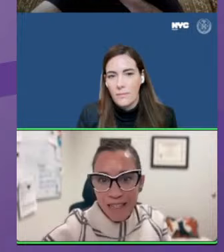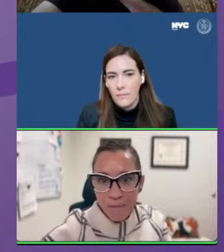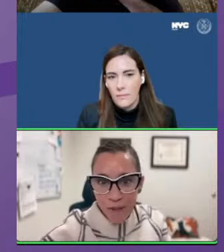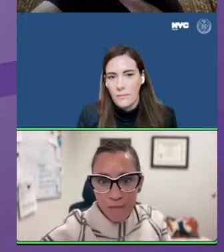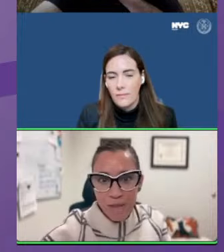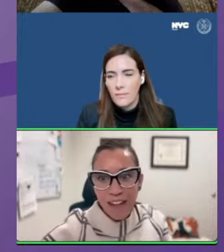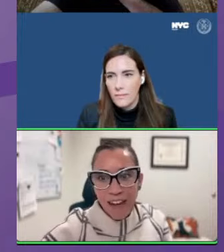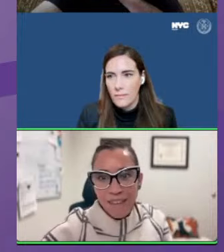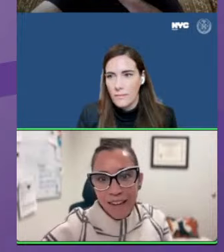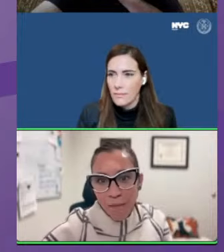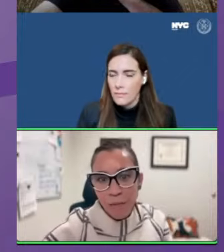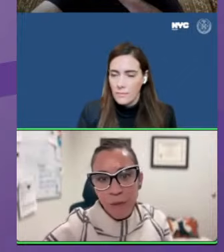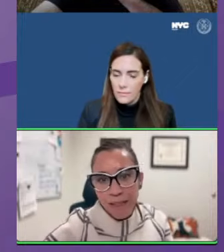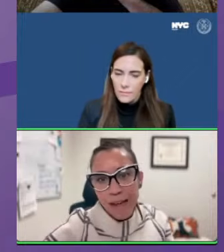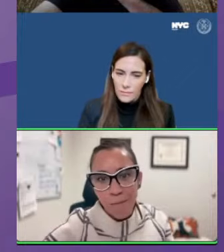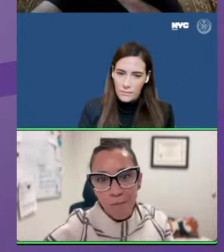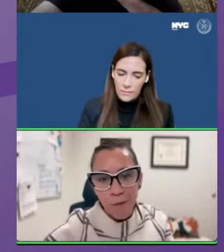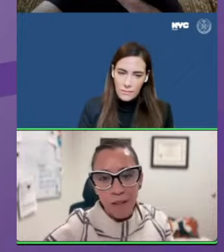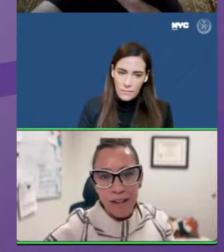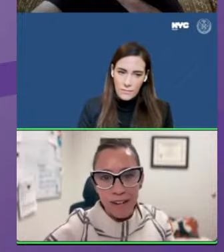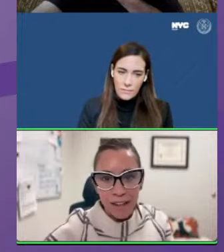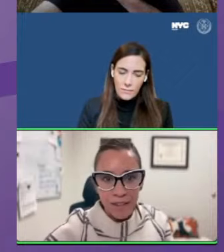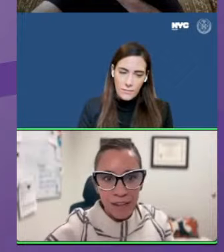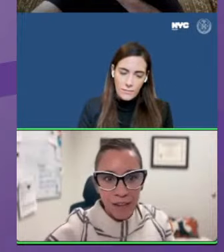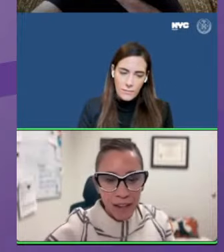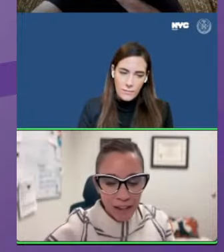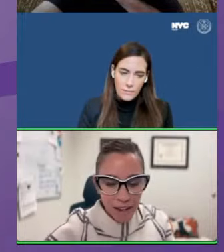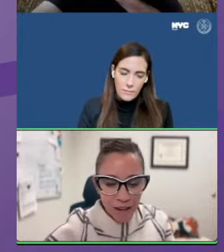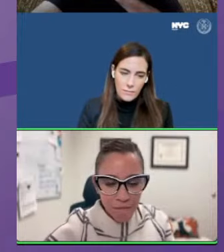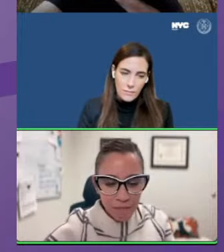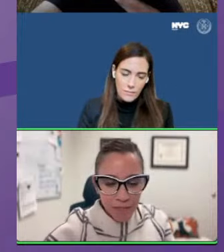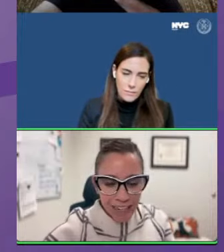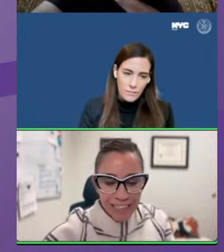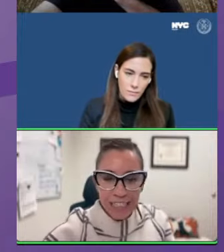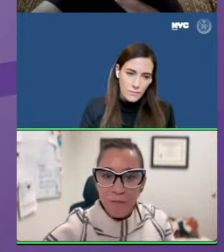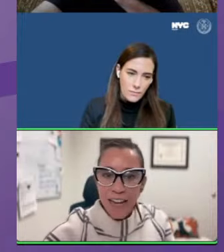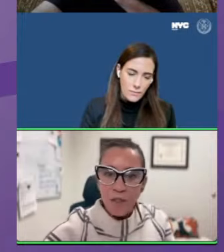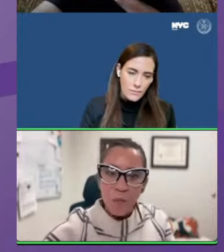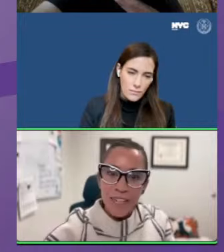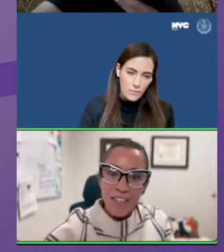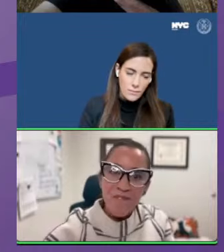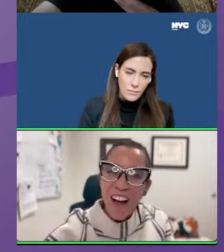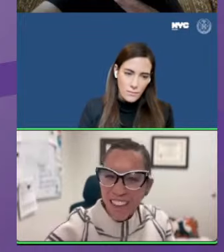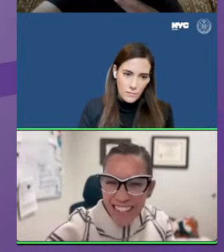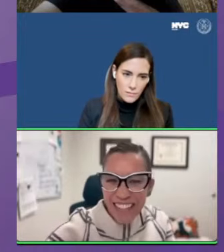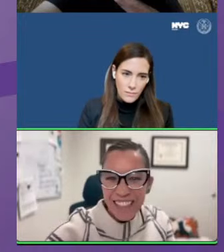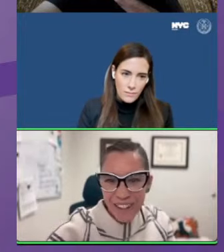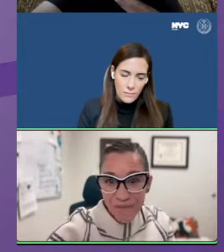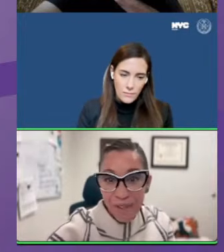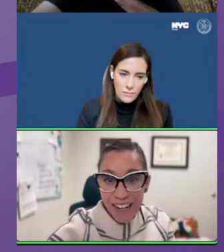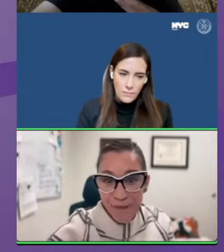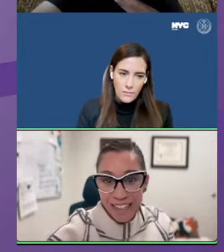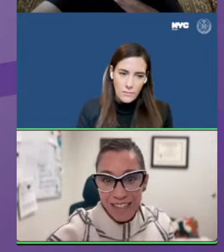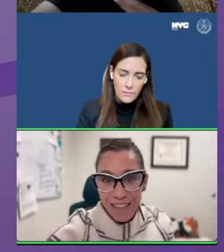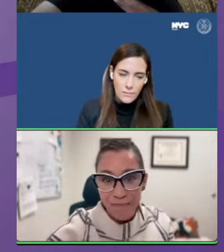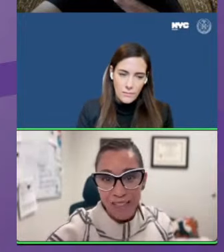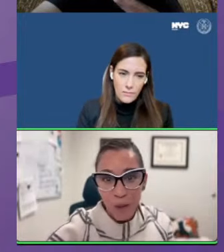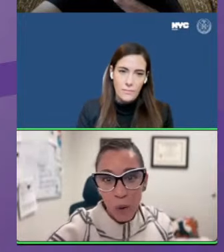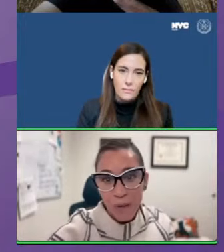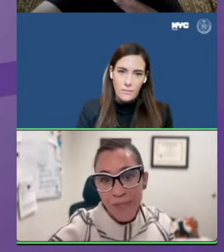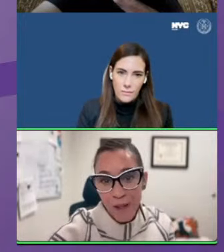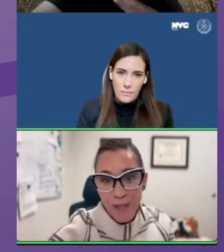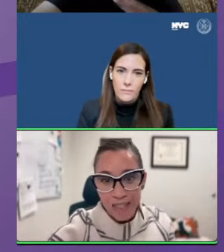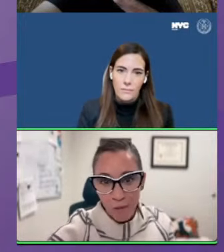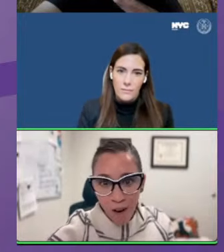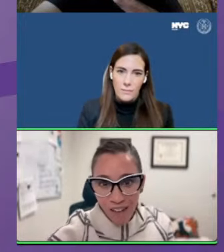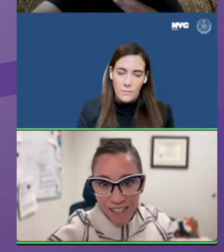and symptoms. And that can be really helpful in identifying those patients and validating them, right? Because they have been told